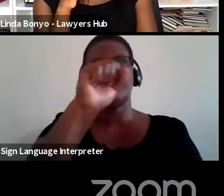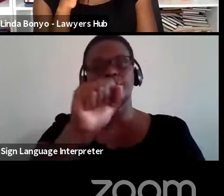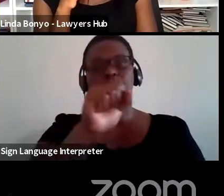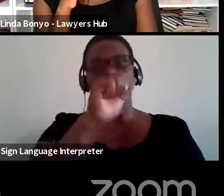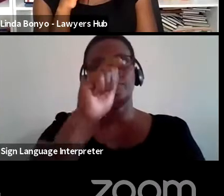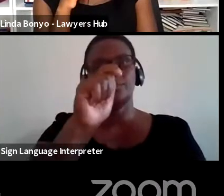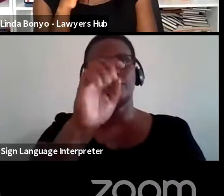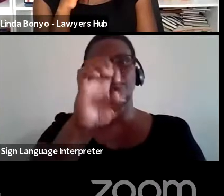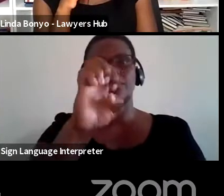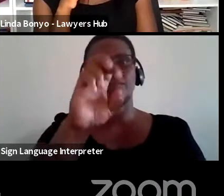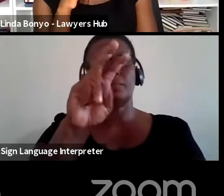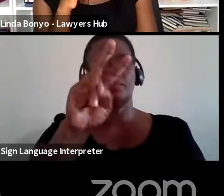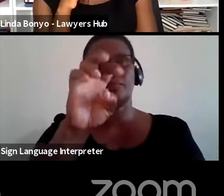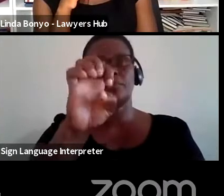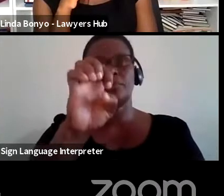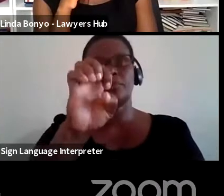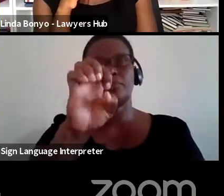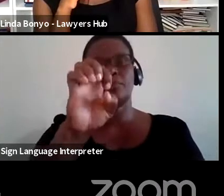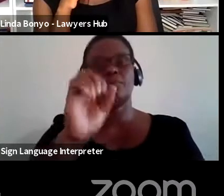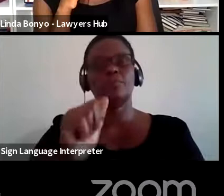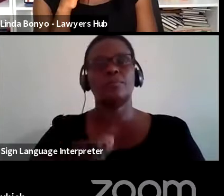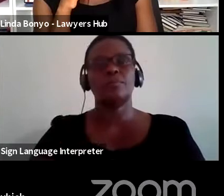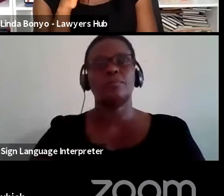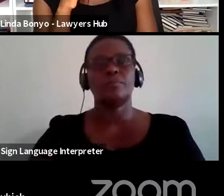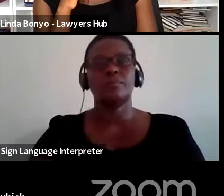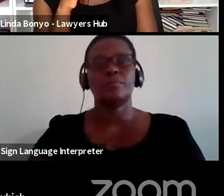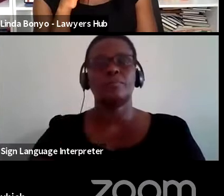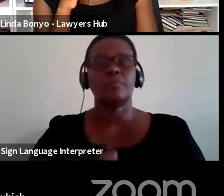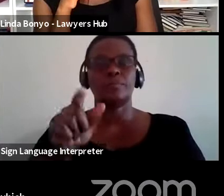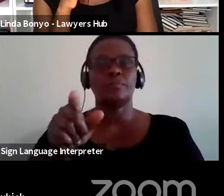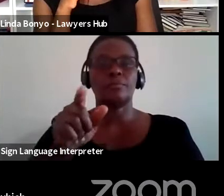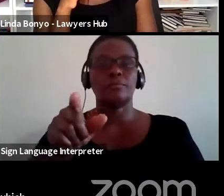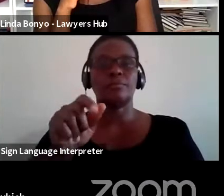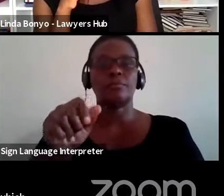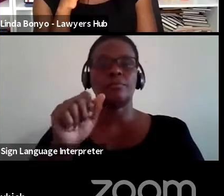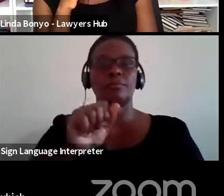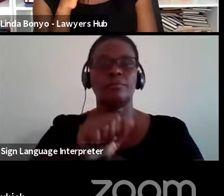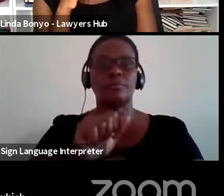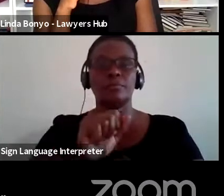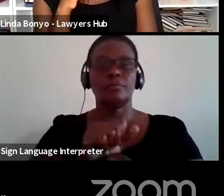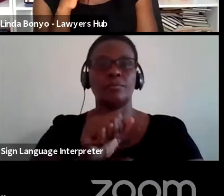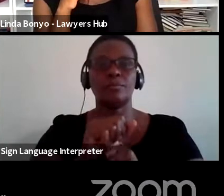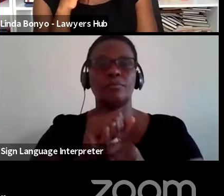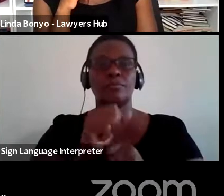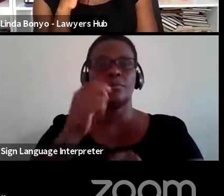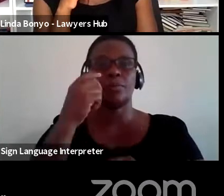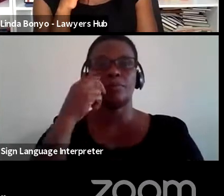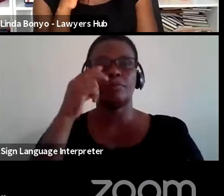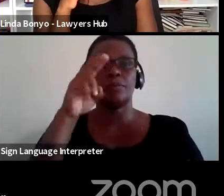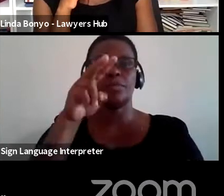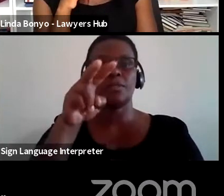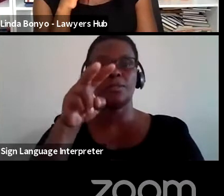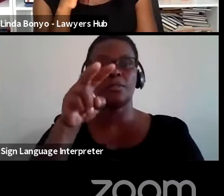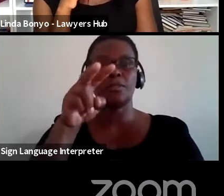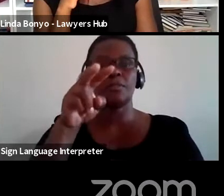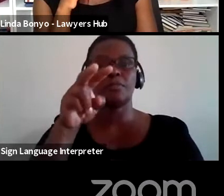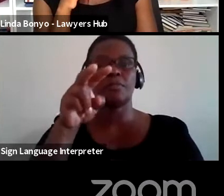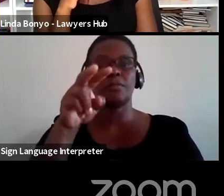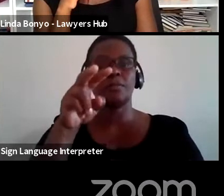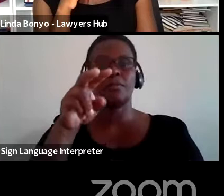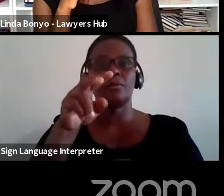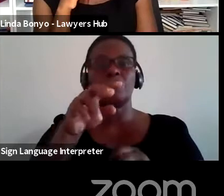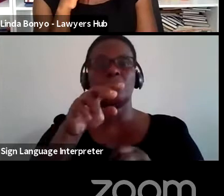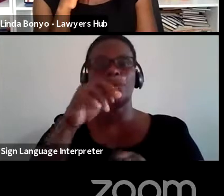of Electronic Frontier Foundation, which means I oversee the organization's free speech and